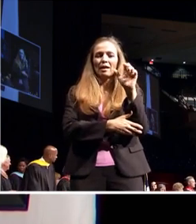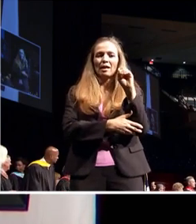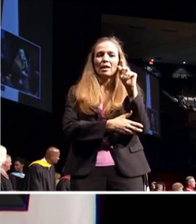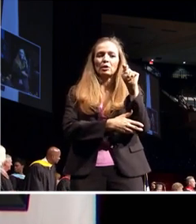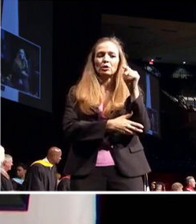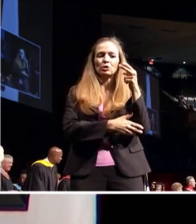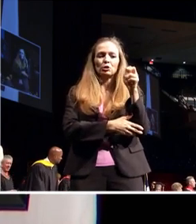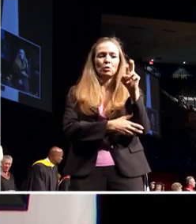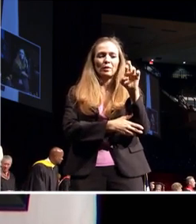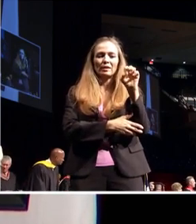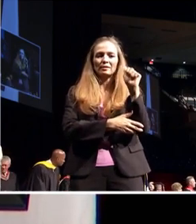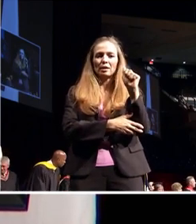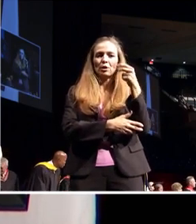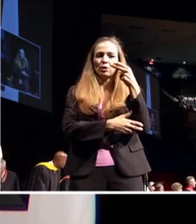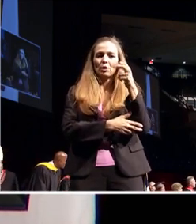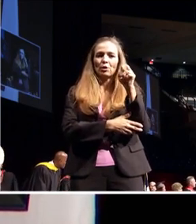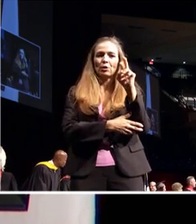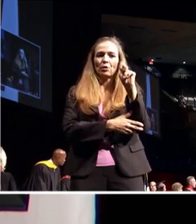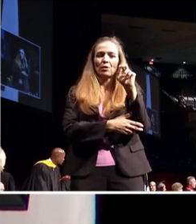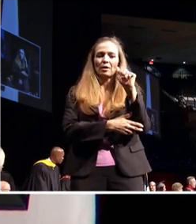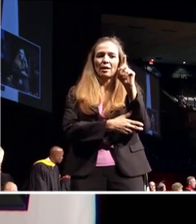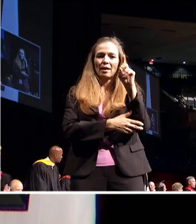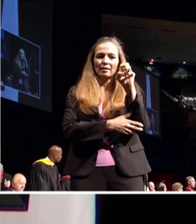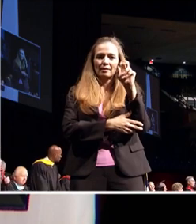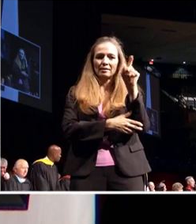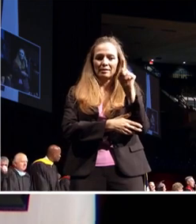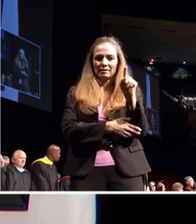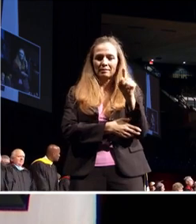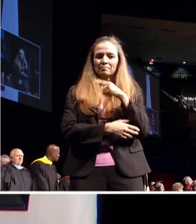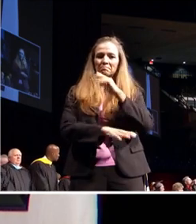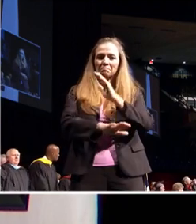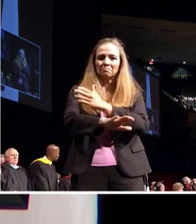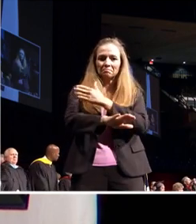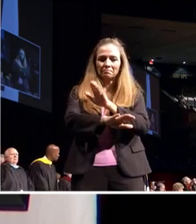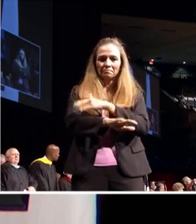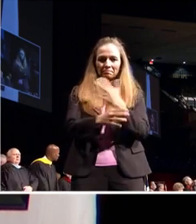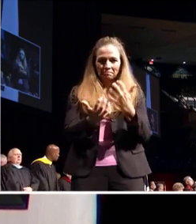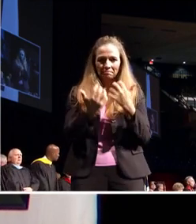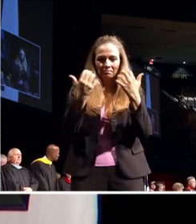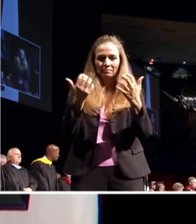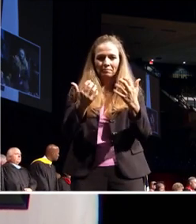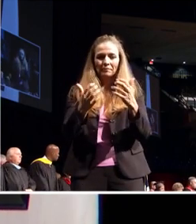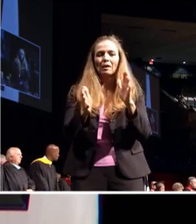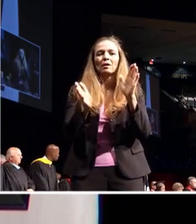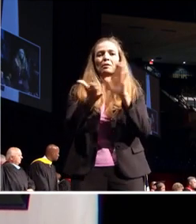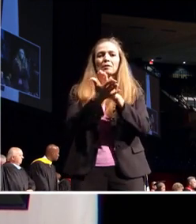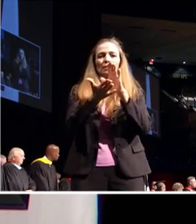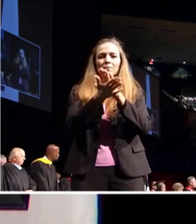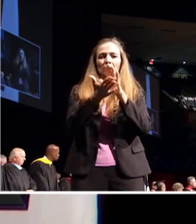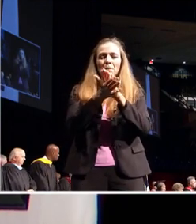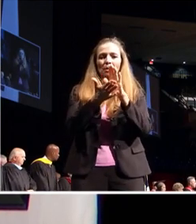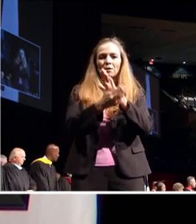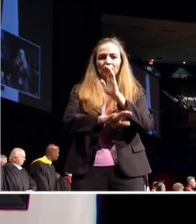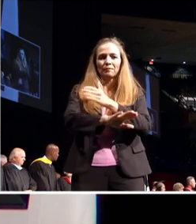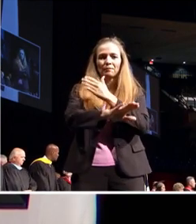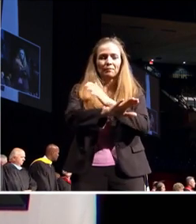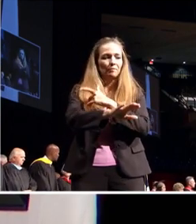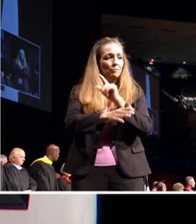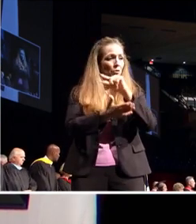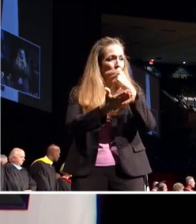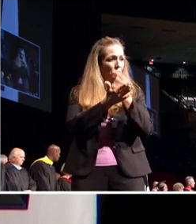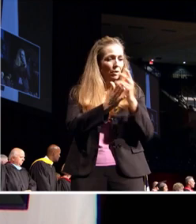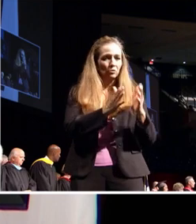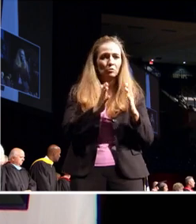closing remarks, please join us in the singing of the Cypress Lakes alma mater. Graduates will then recess from